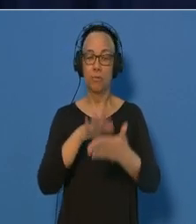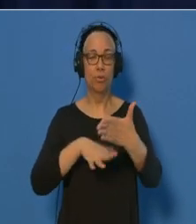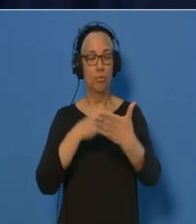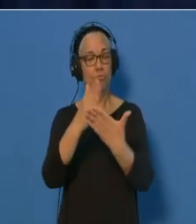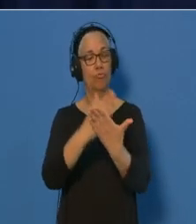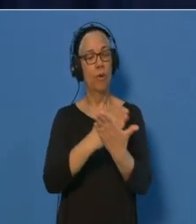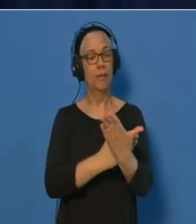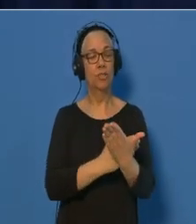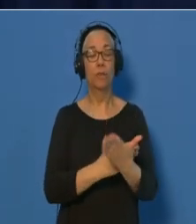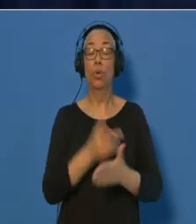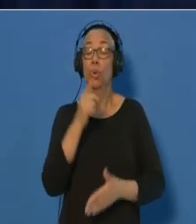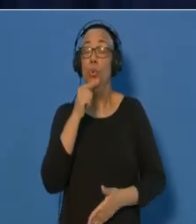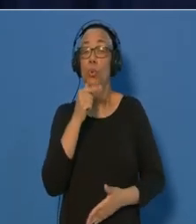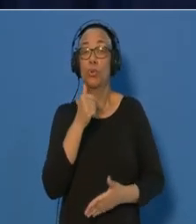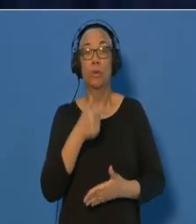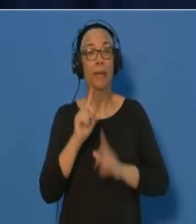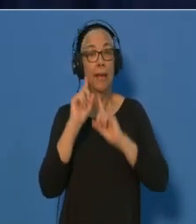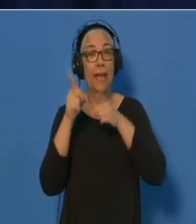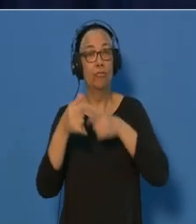be answering the phones.